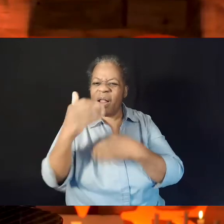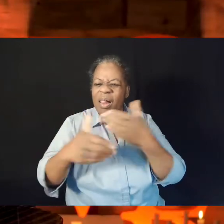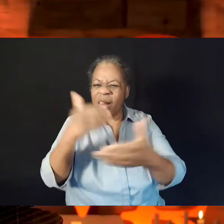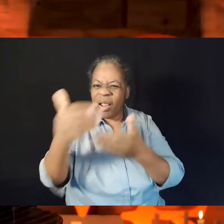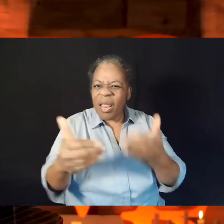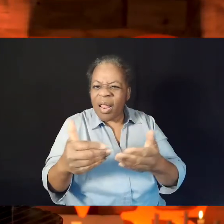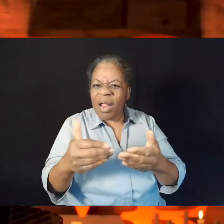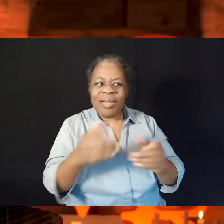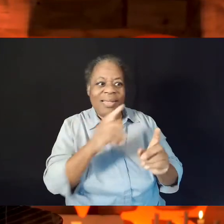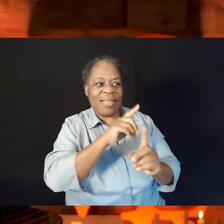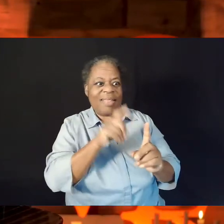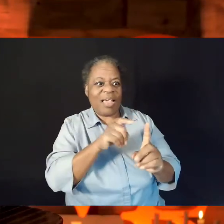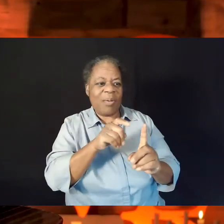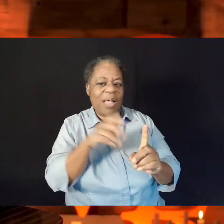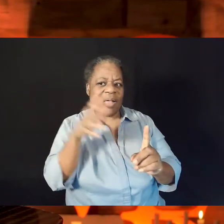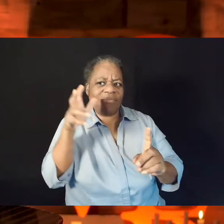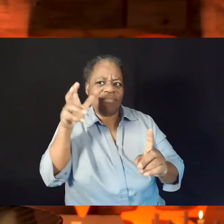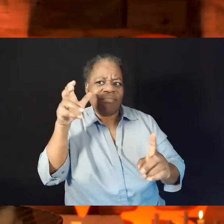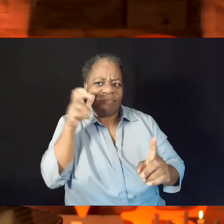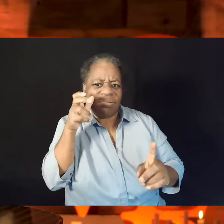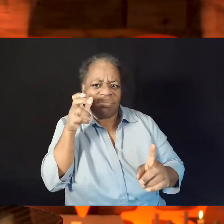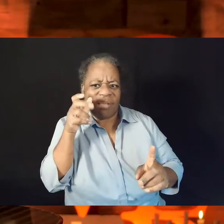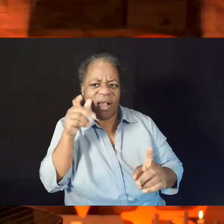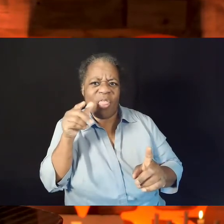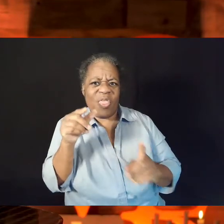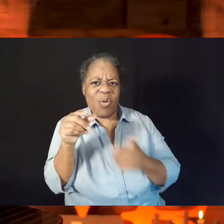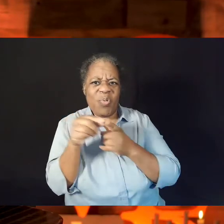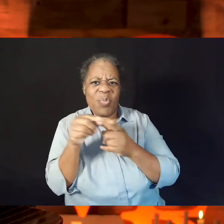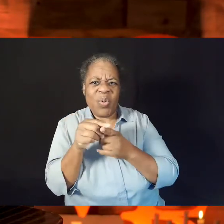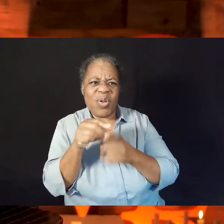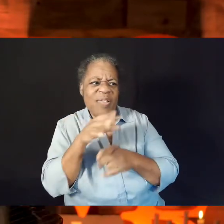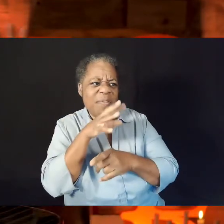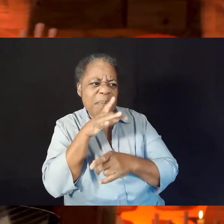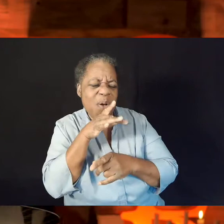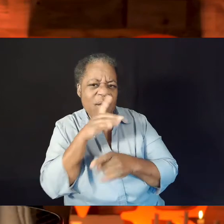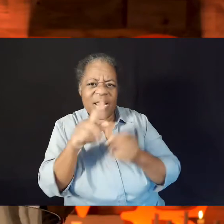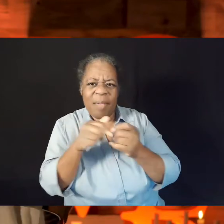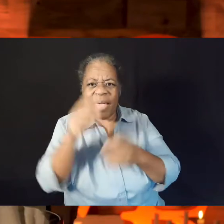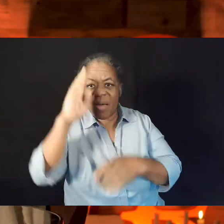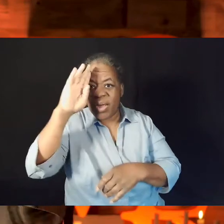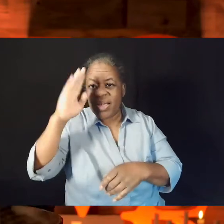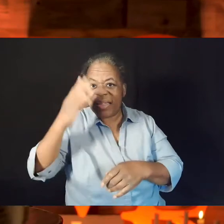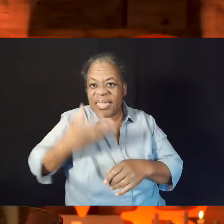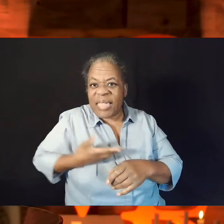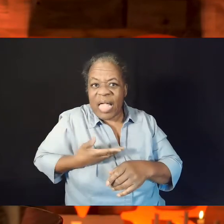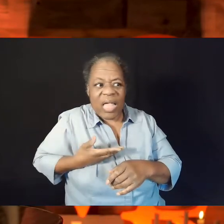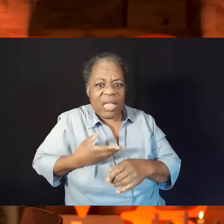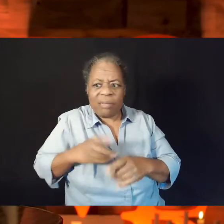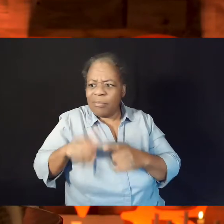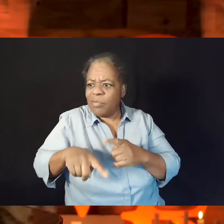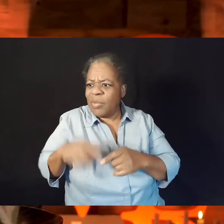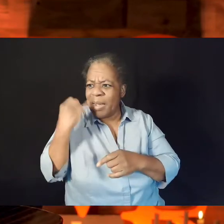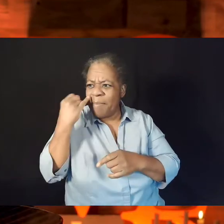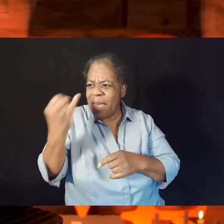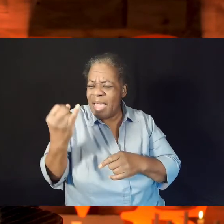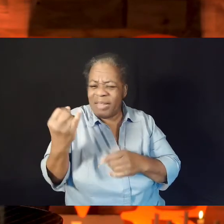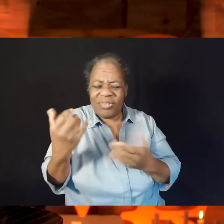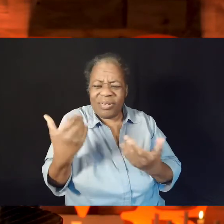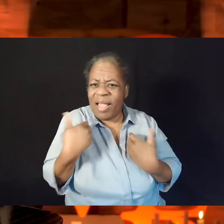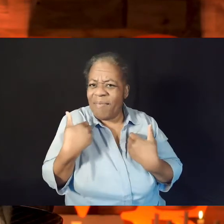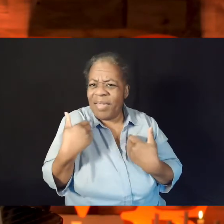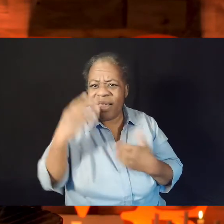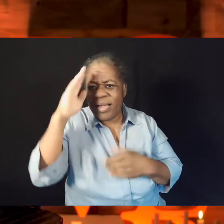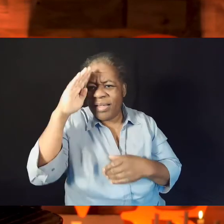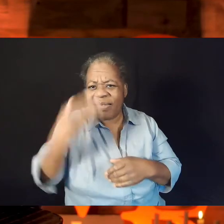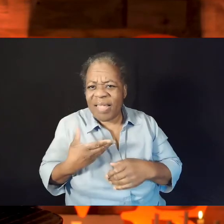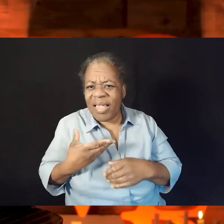space, hearing some of those very words being spoken about a son he could not imagine being able to have. The son who would